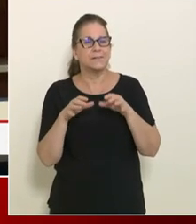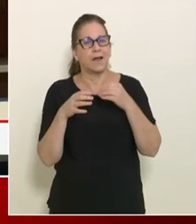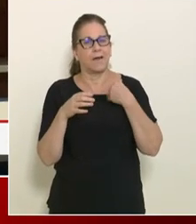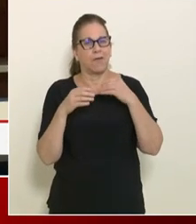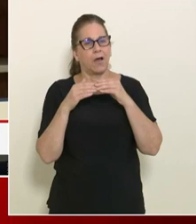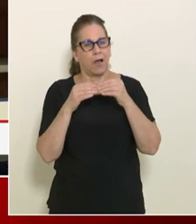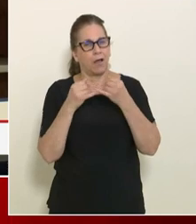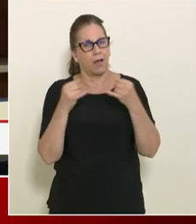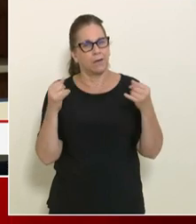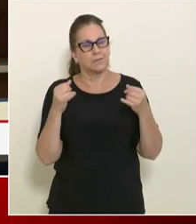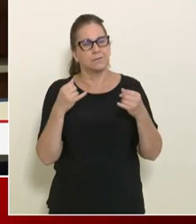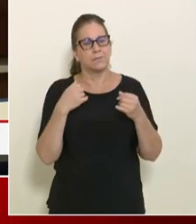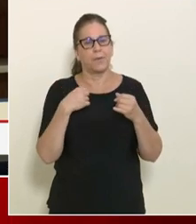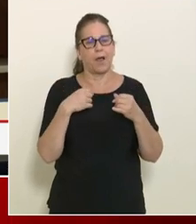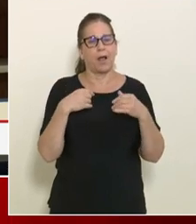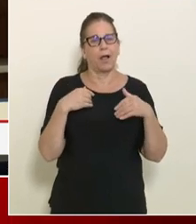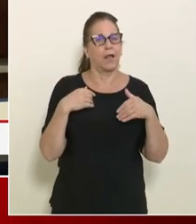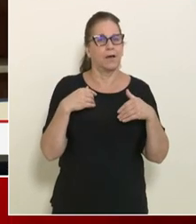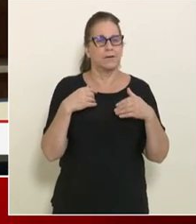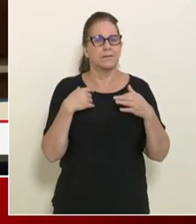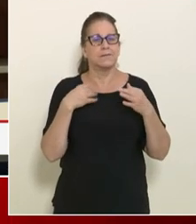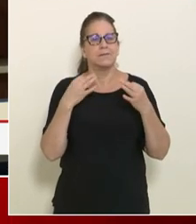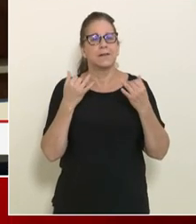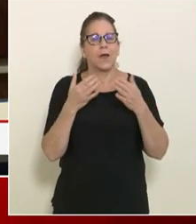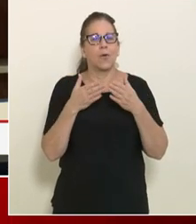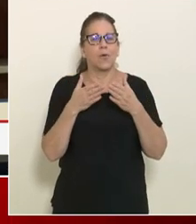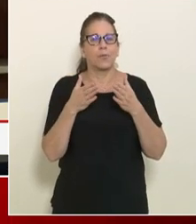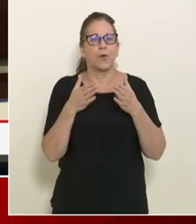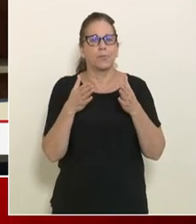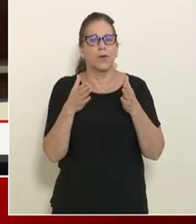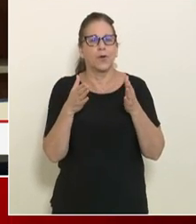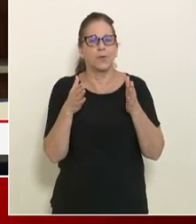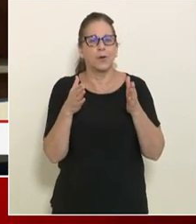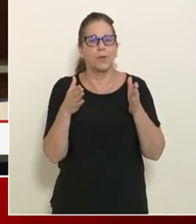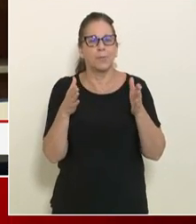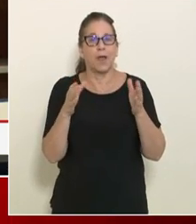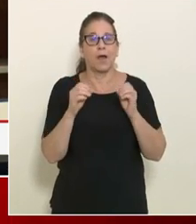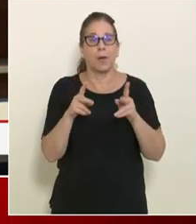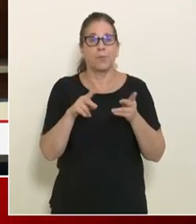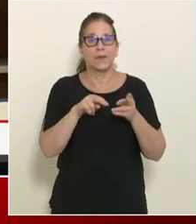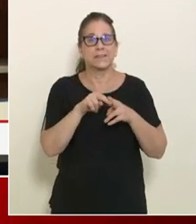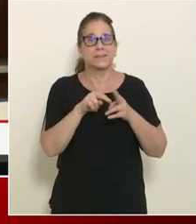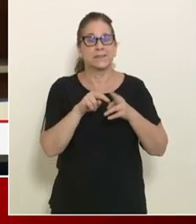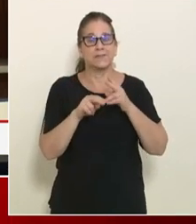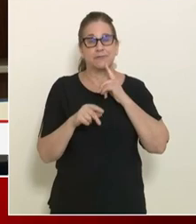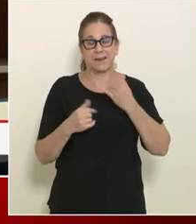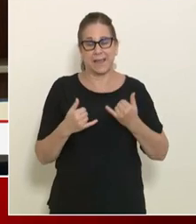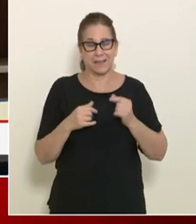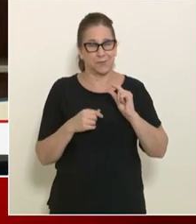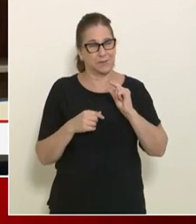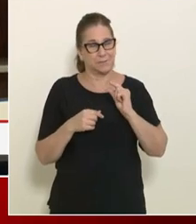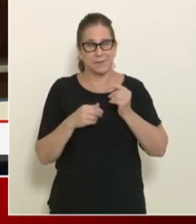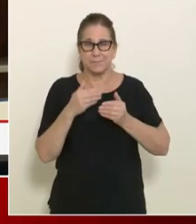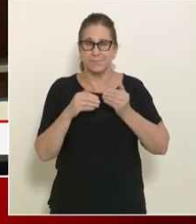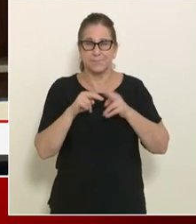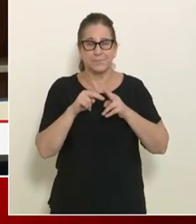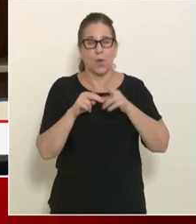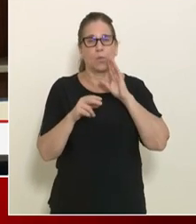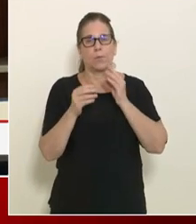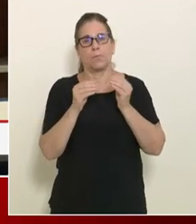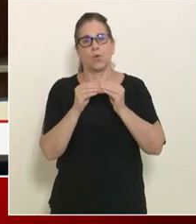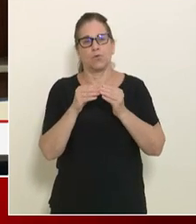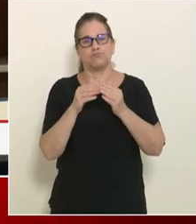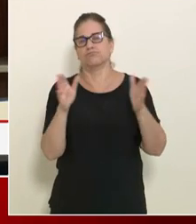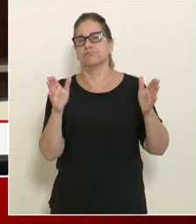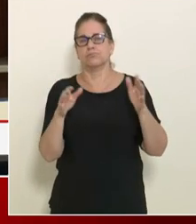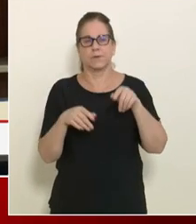look like as we broaden the number of students and staff in our buildings. We had several partners reach out to us